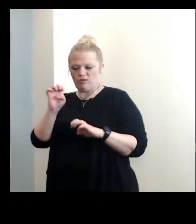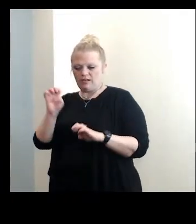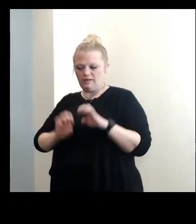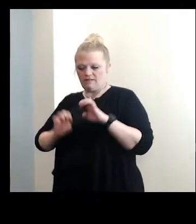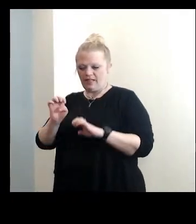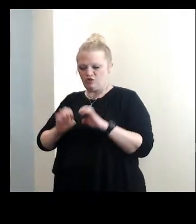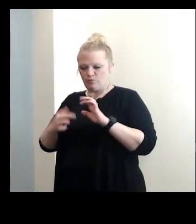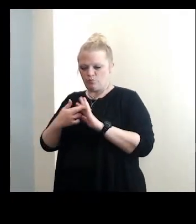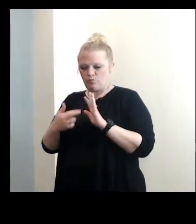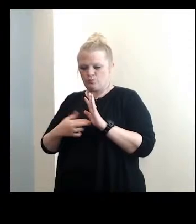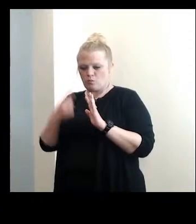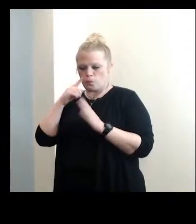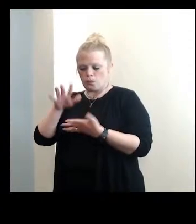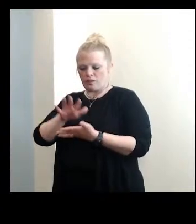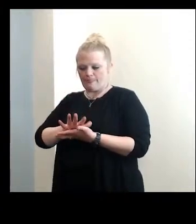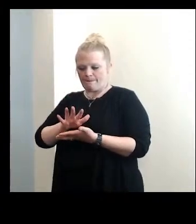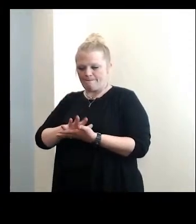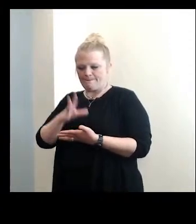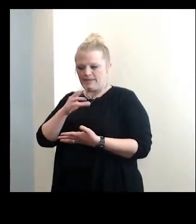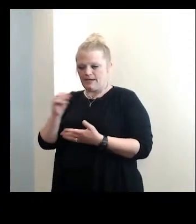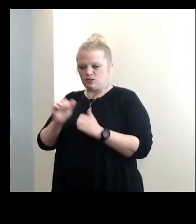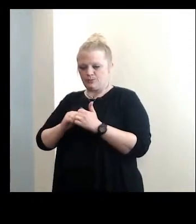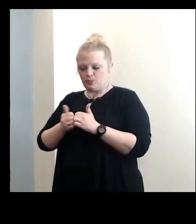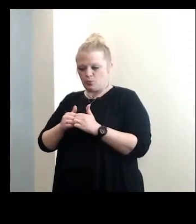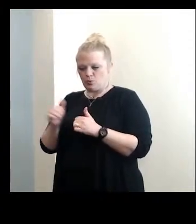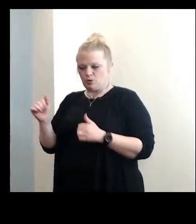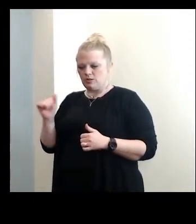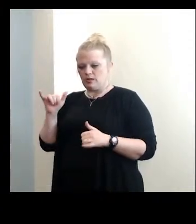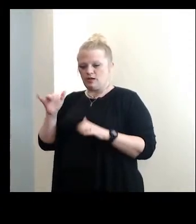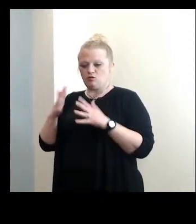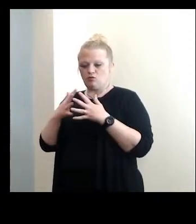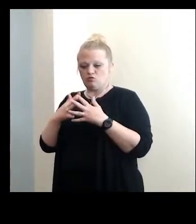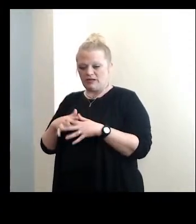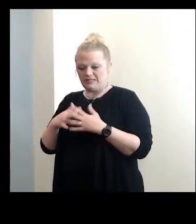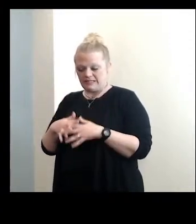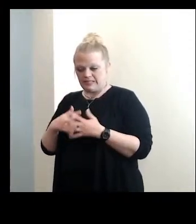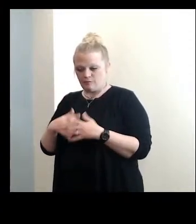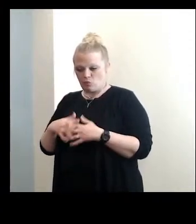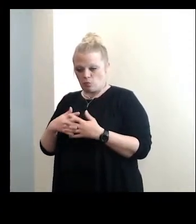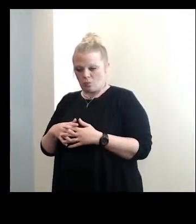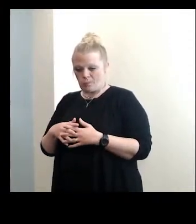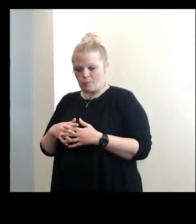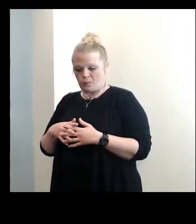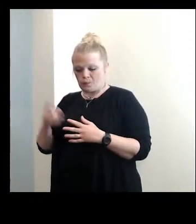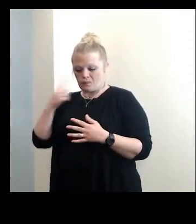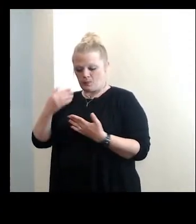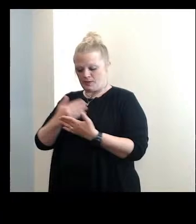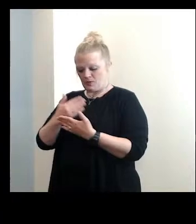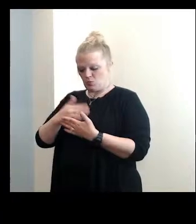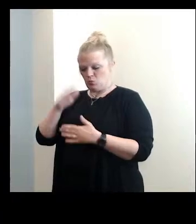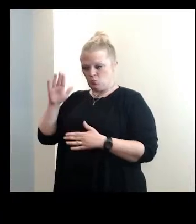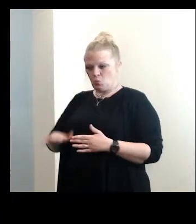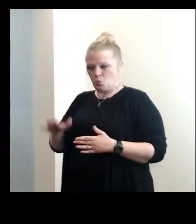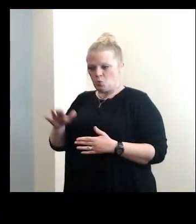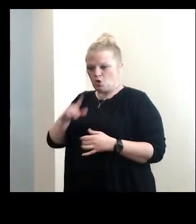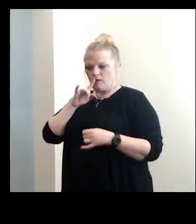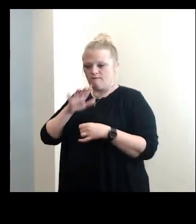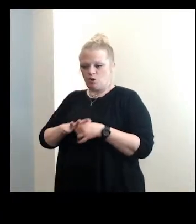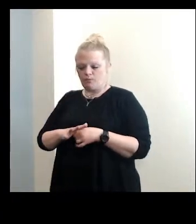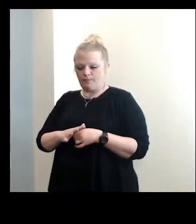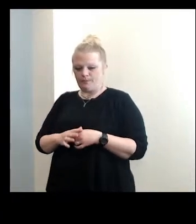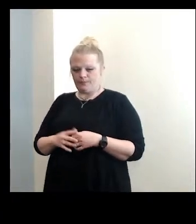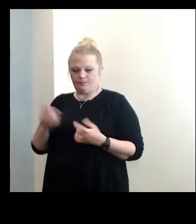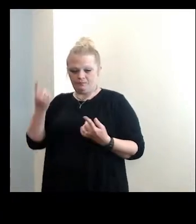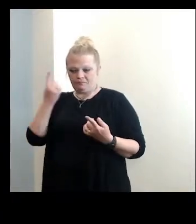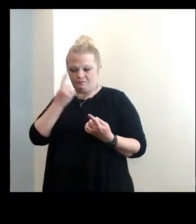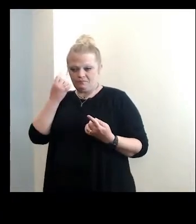its rules for schools and school sports like wrestling in light of the newer, lower confirmed cases.